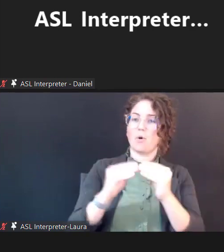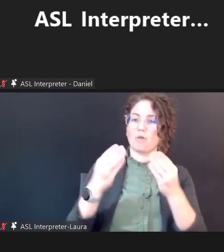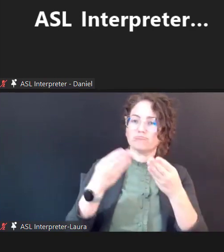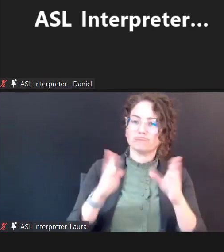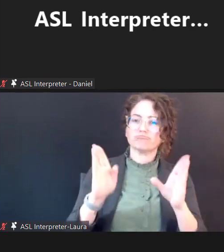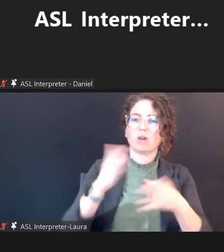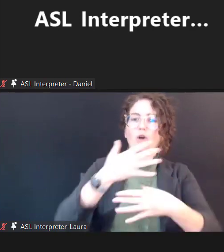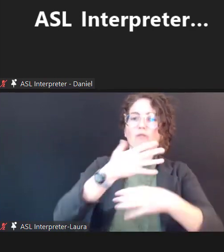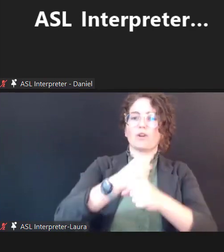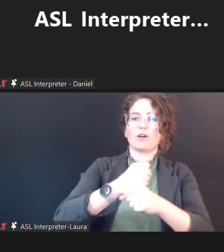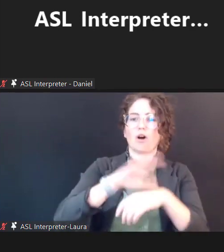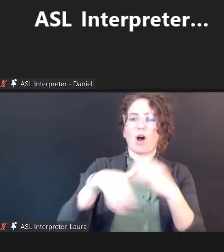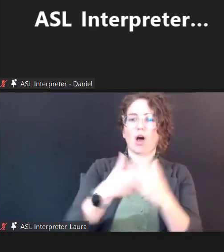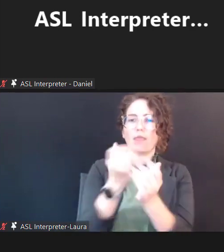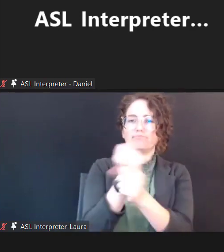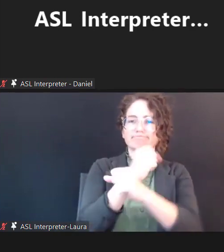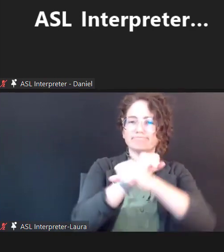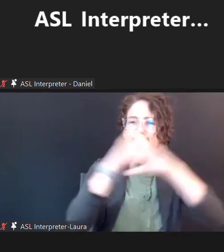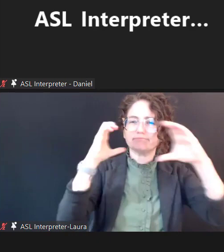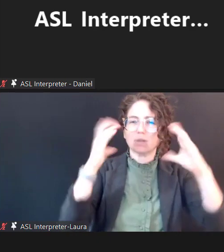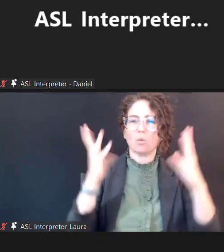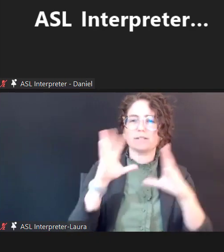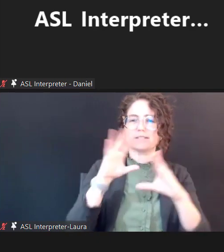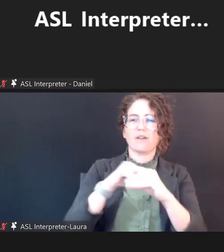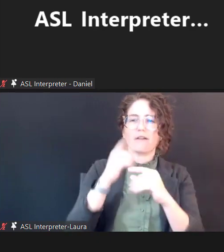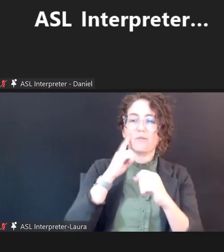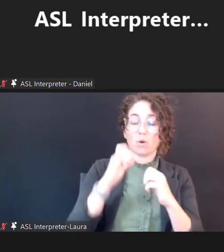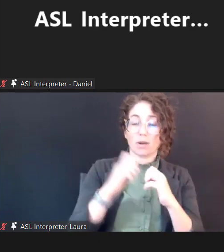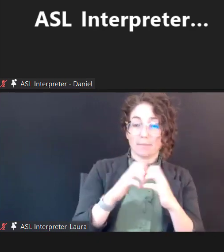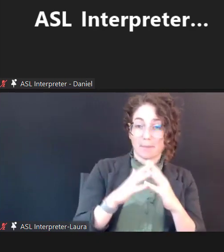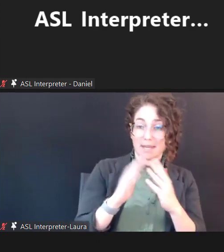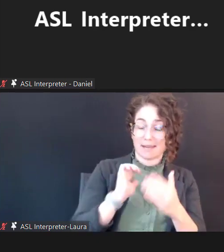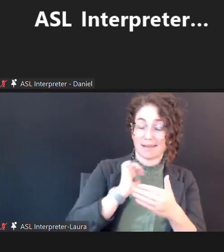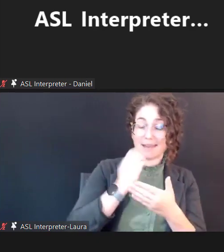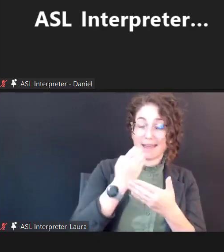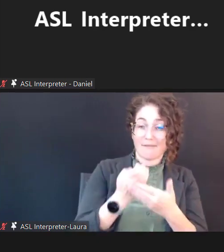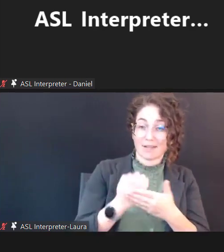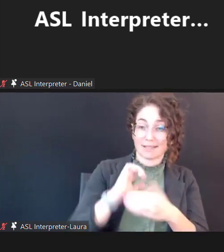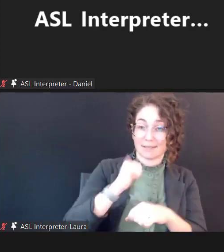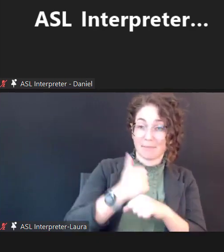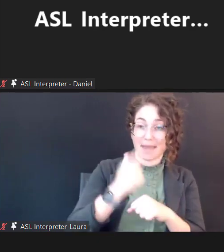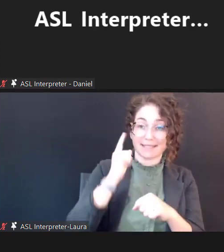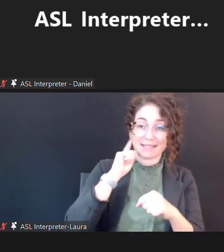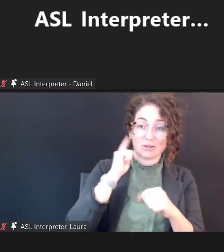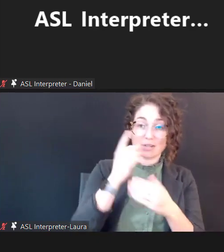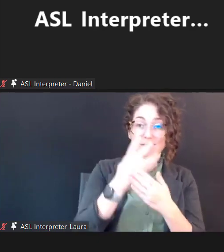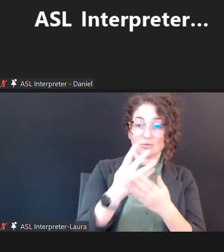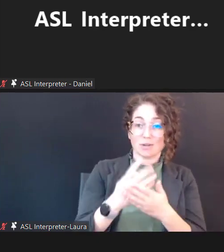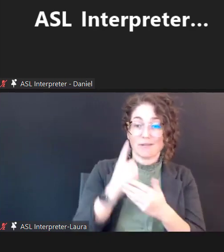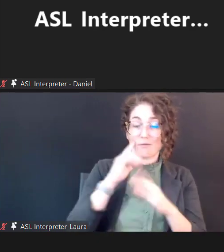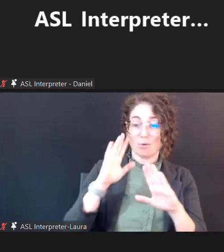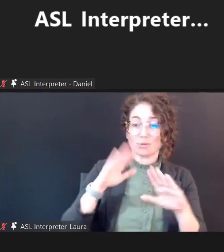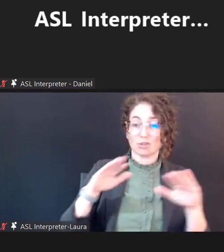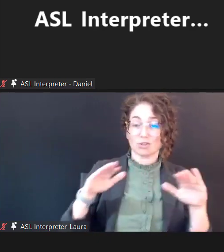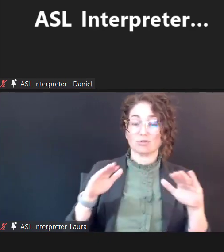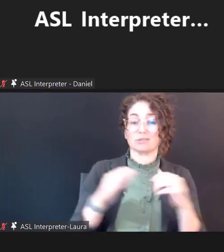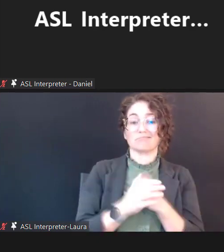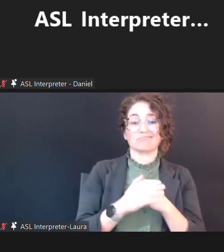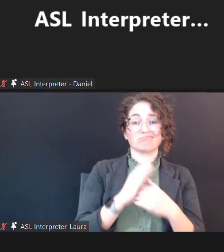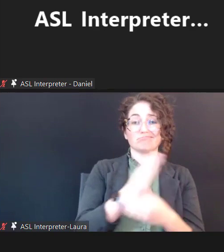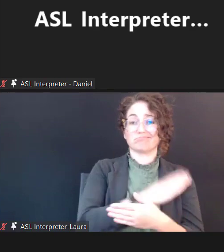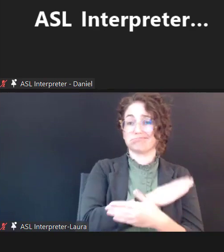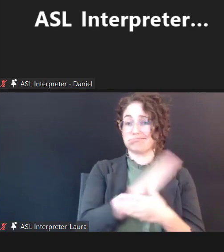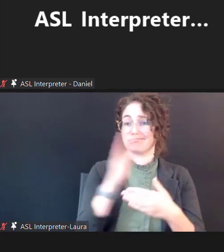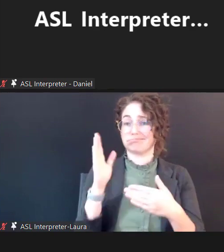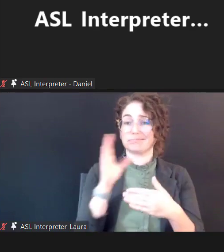big picture of what's involved in implementing evidence-based hearing screening for children across the age spectrum,